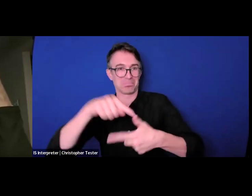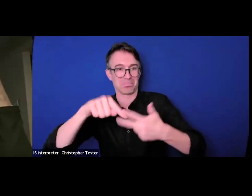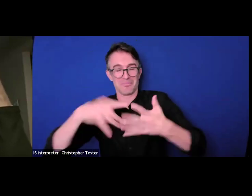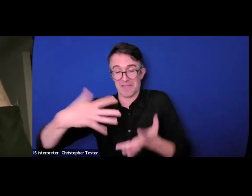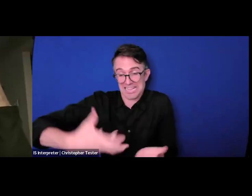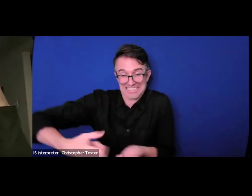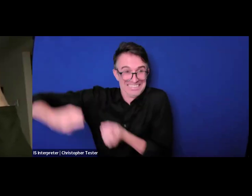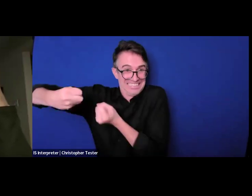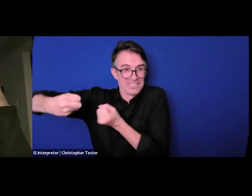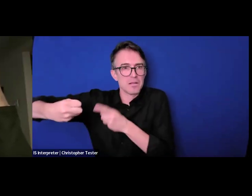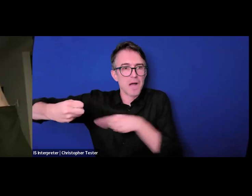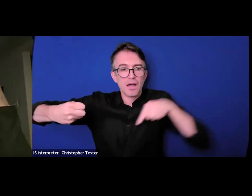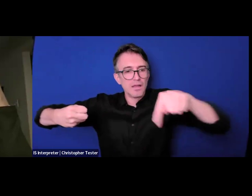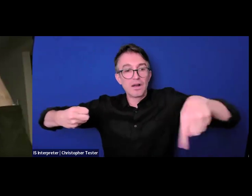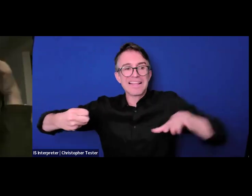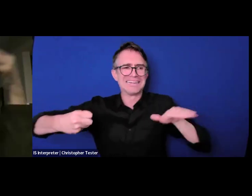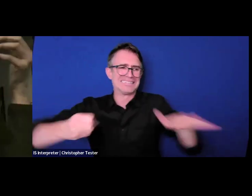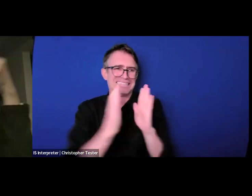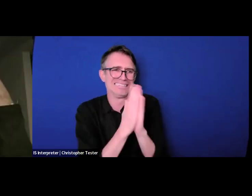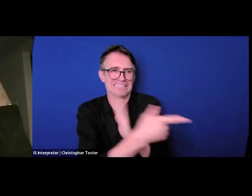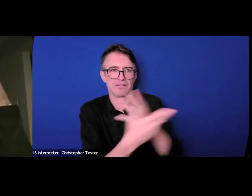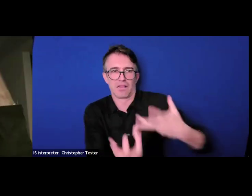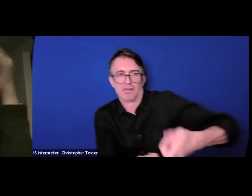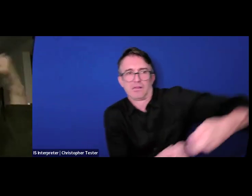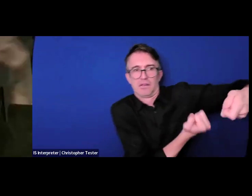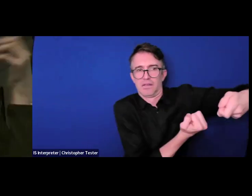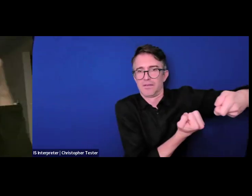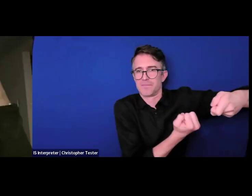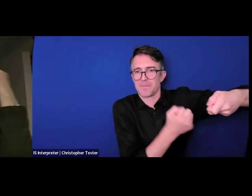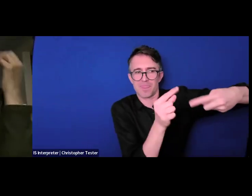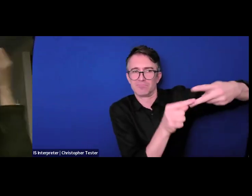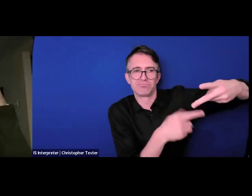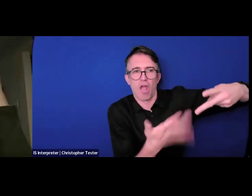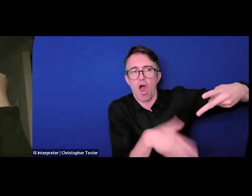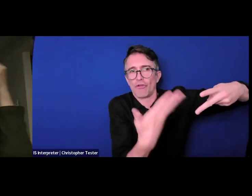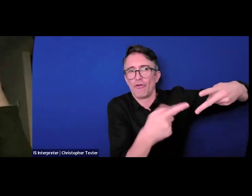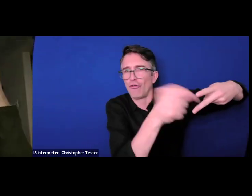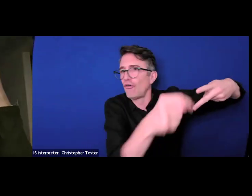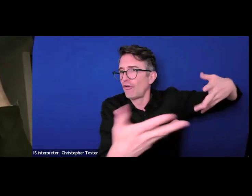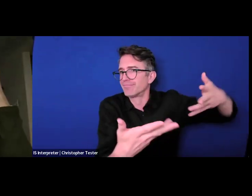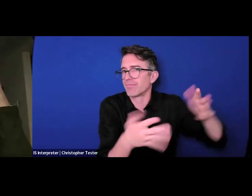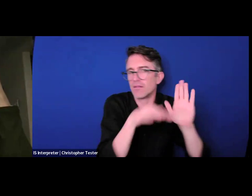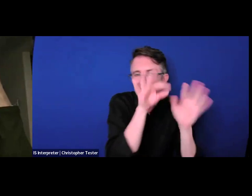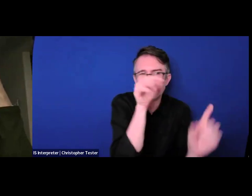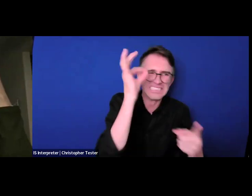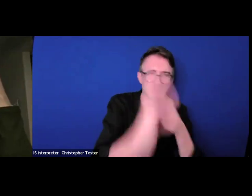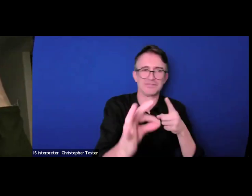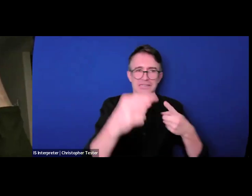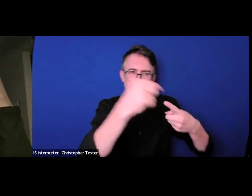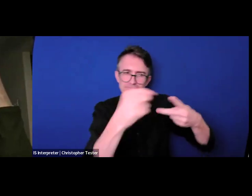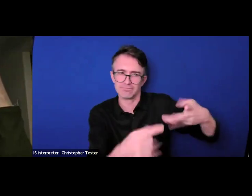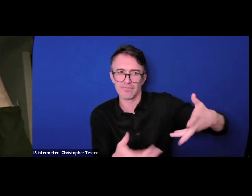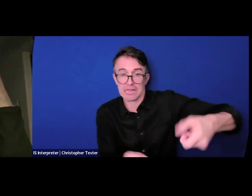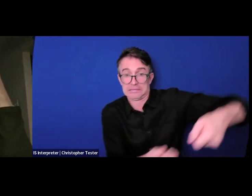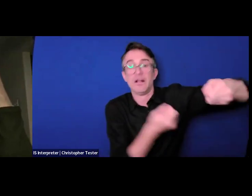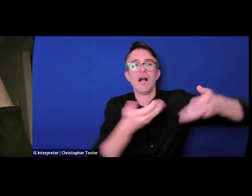of this agenda. And it's very critical to bring in the emphasis in addition to the human rights perspective, but also to bring in the economic and